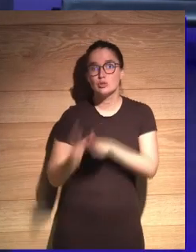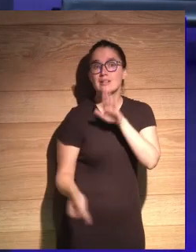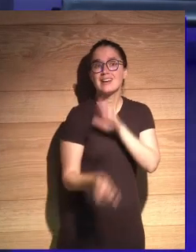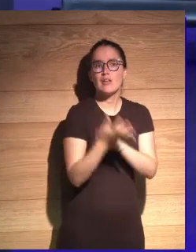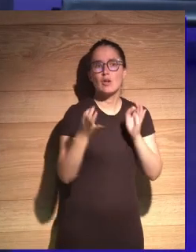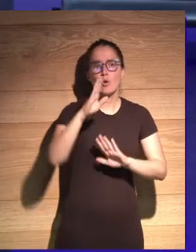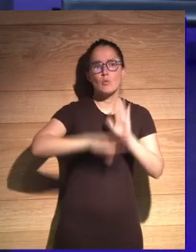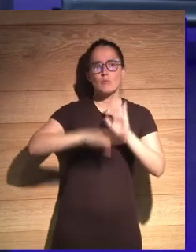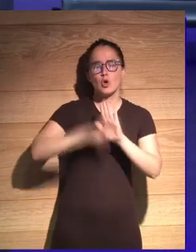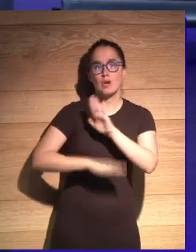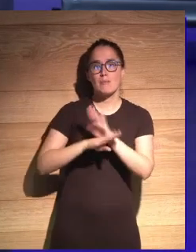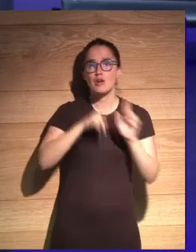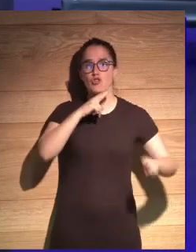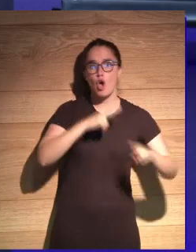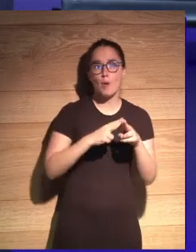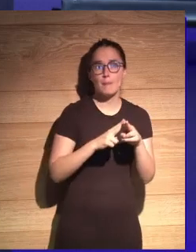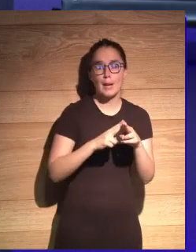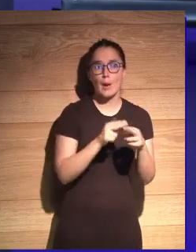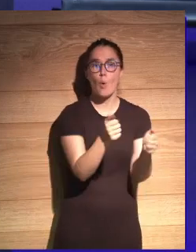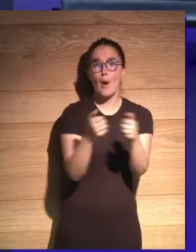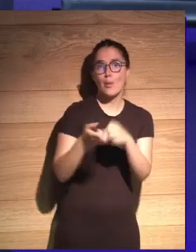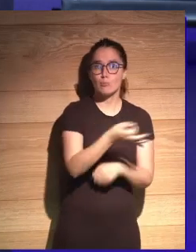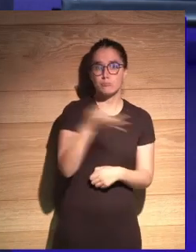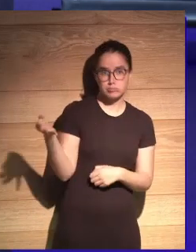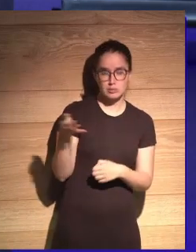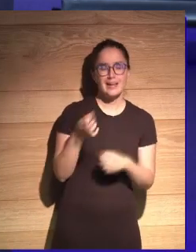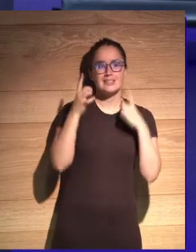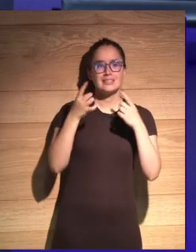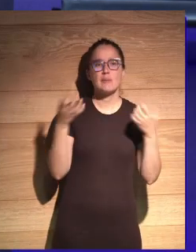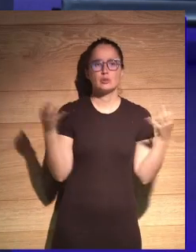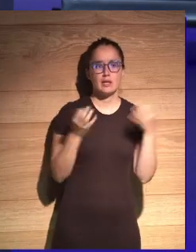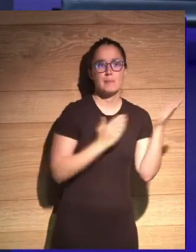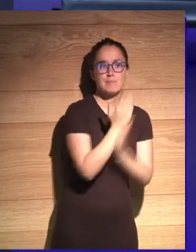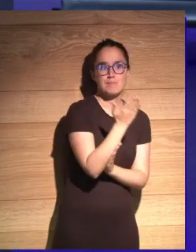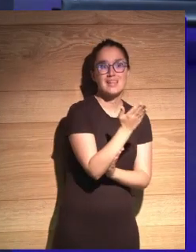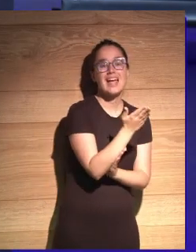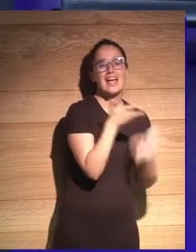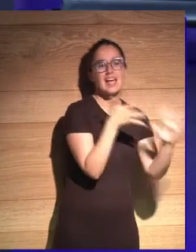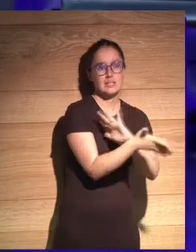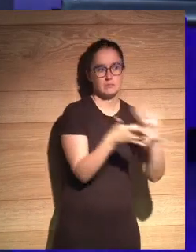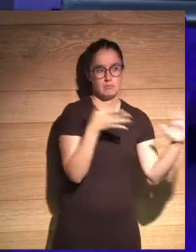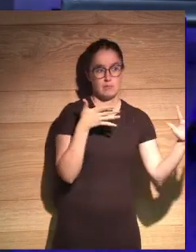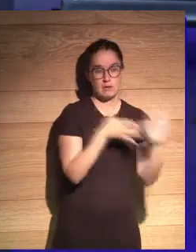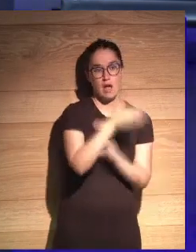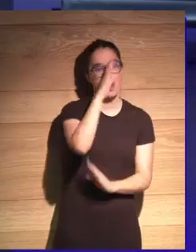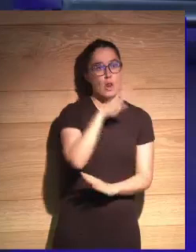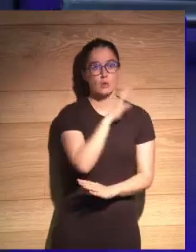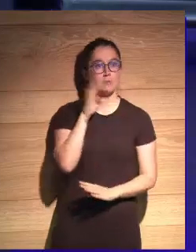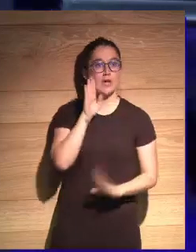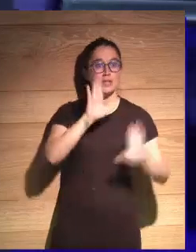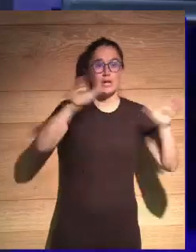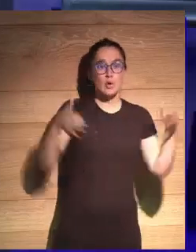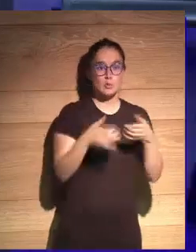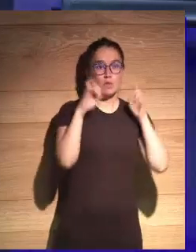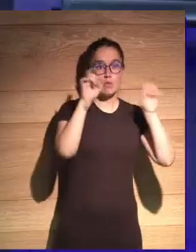PEGI codes and the parental control measures, are not widely known. So we have created a program called the Good Gamer with two